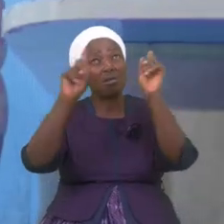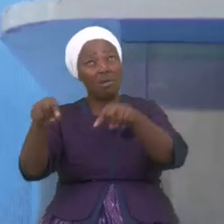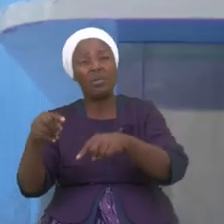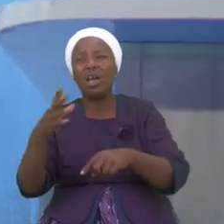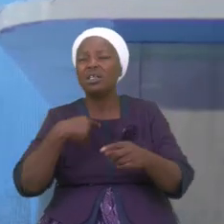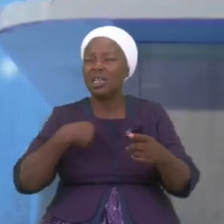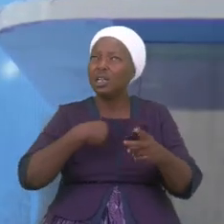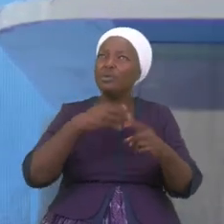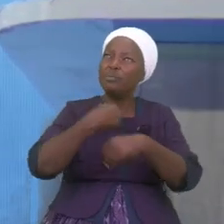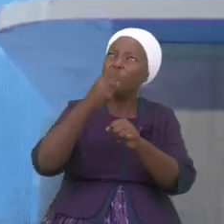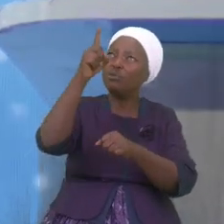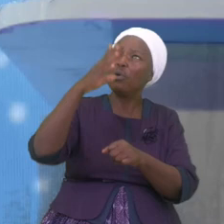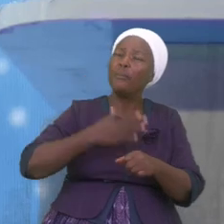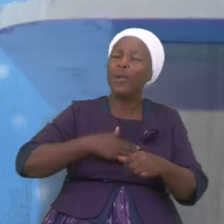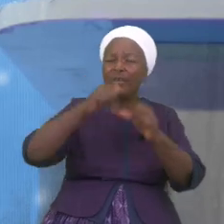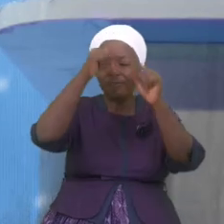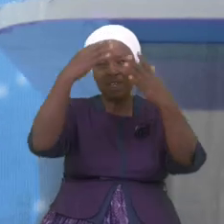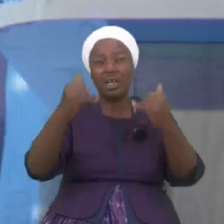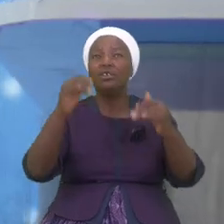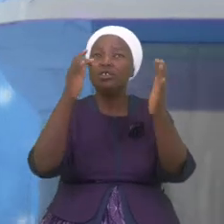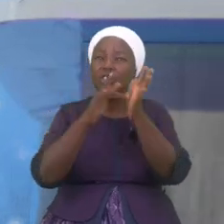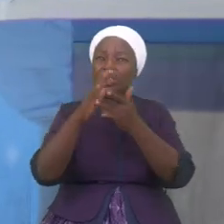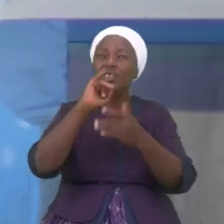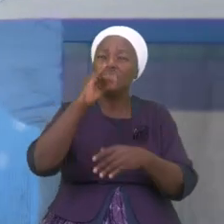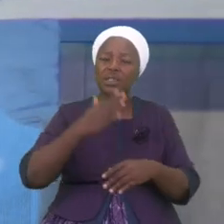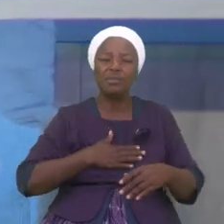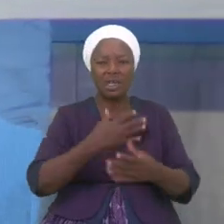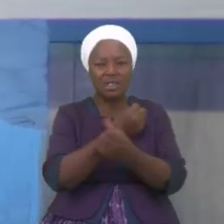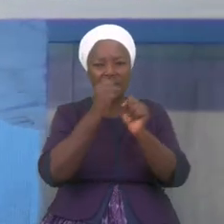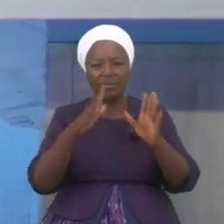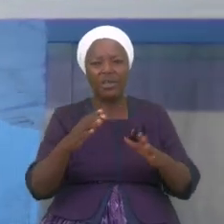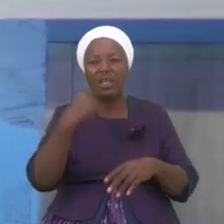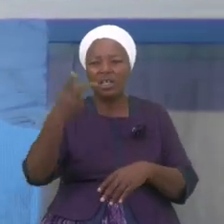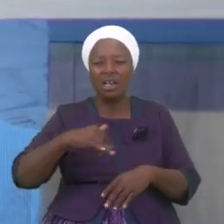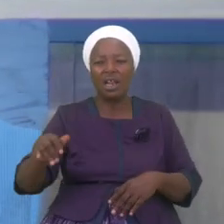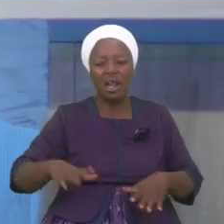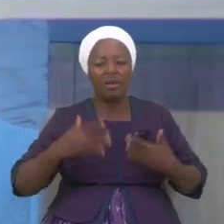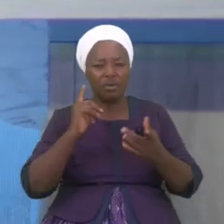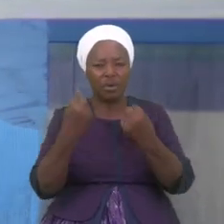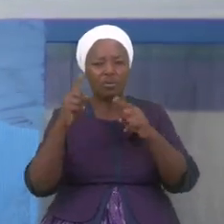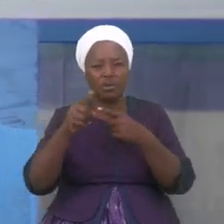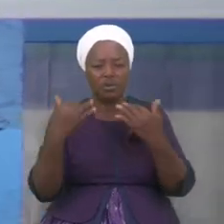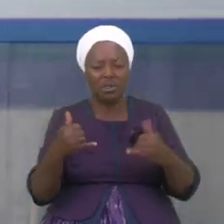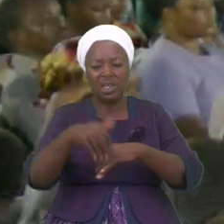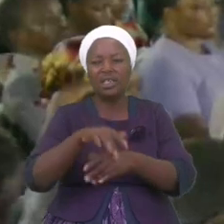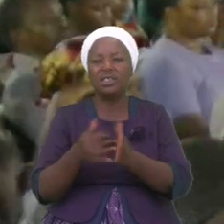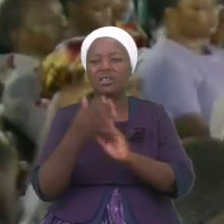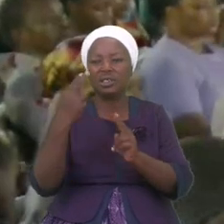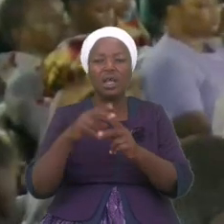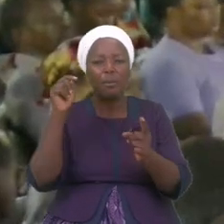now. Jesus is my Savior. Eternal life will come to you tonight.